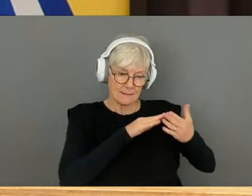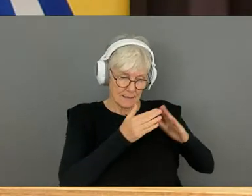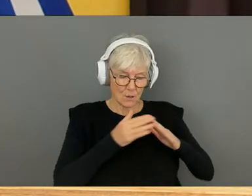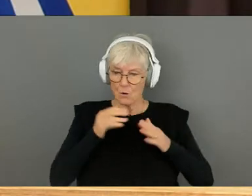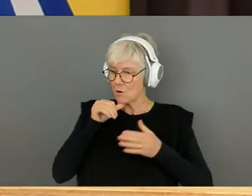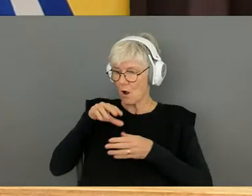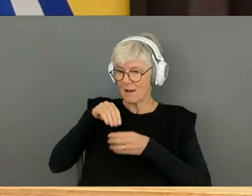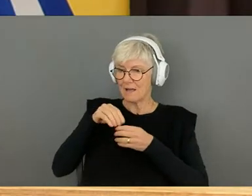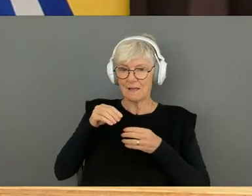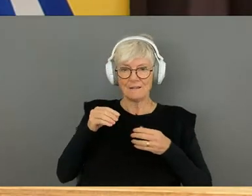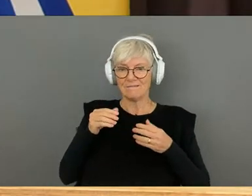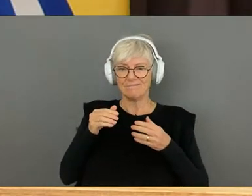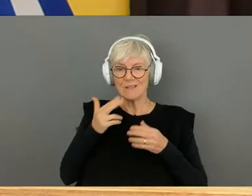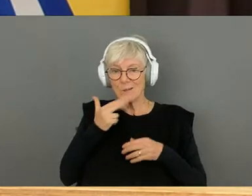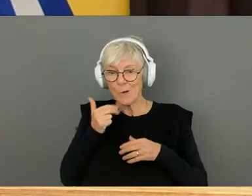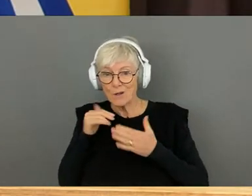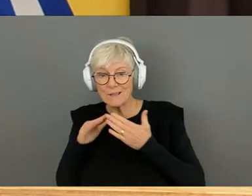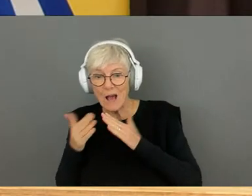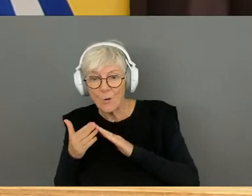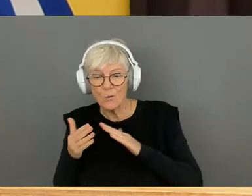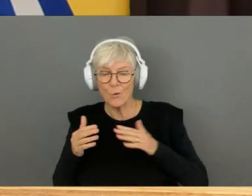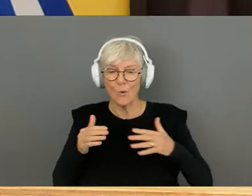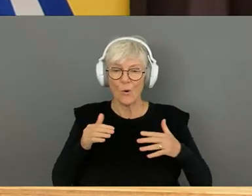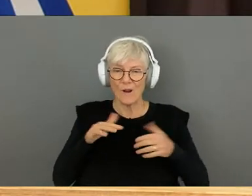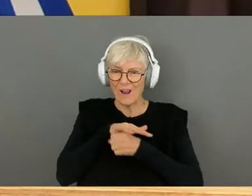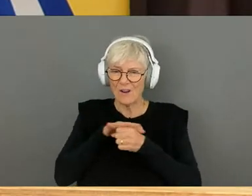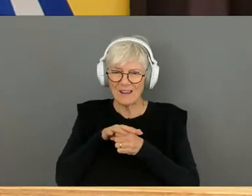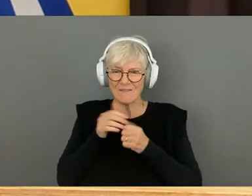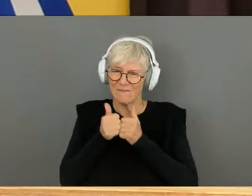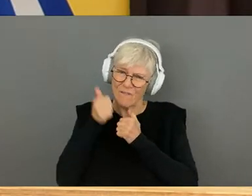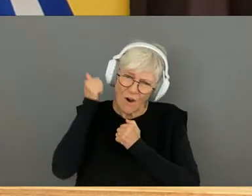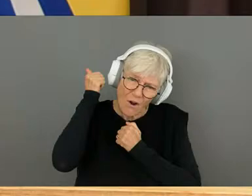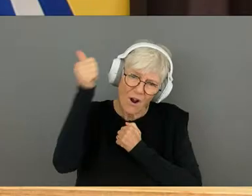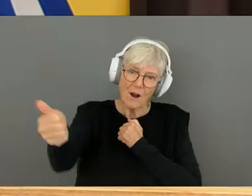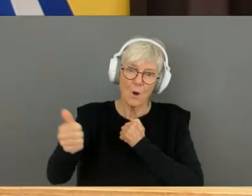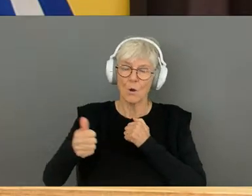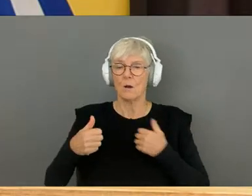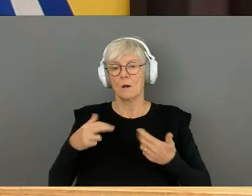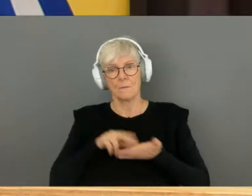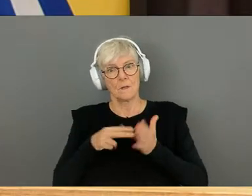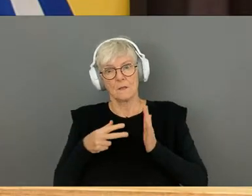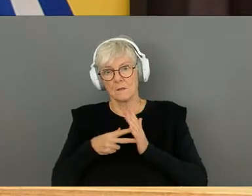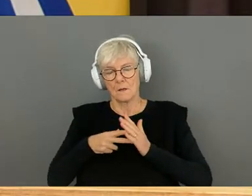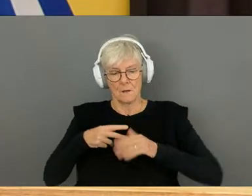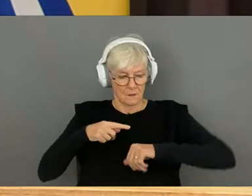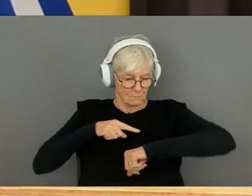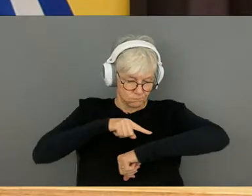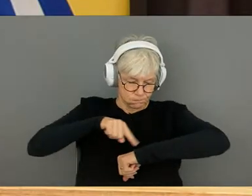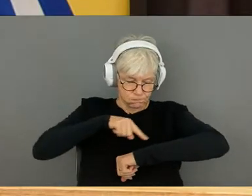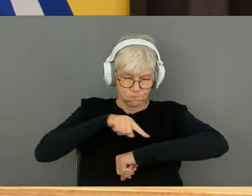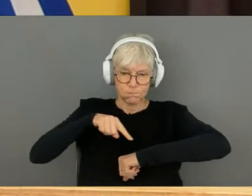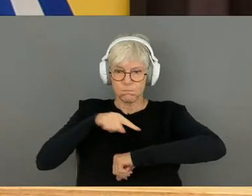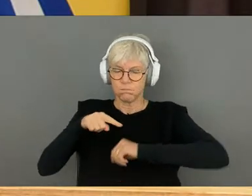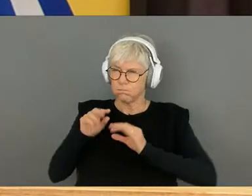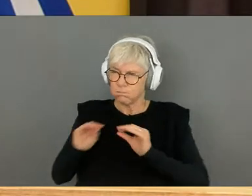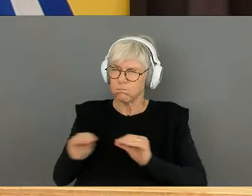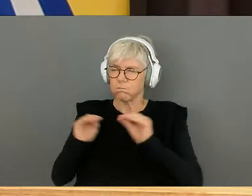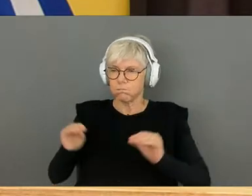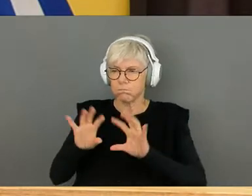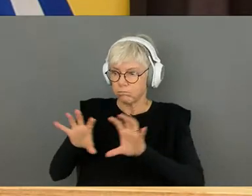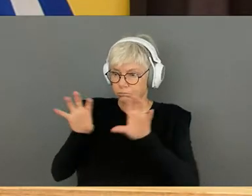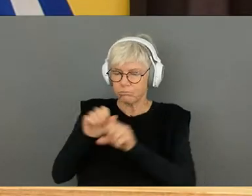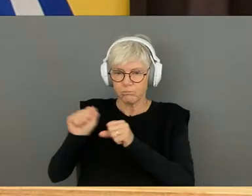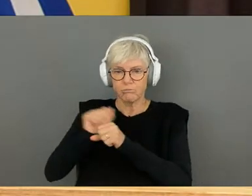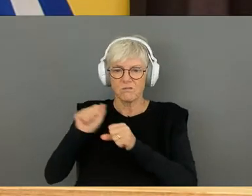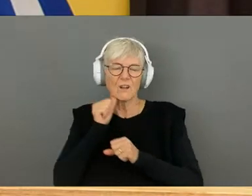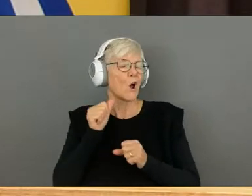cases where it requires many hours to get the power back on. So it's not only 1 hour or 2